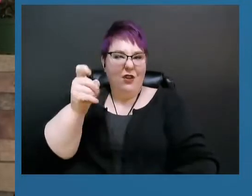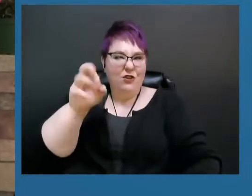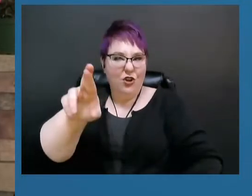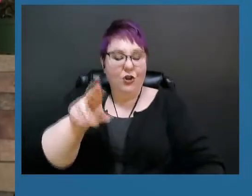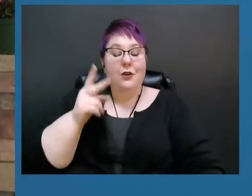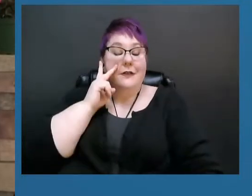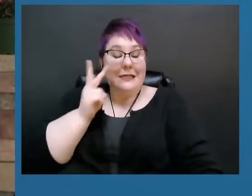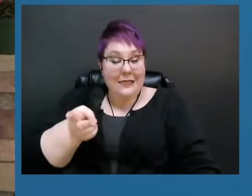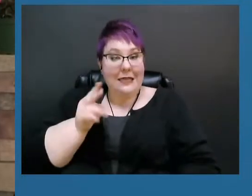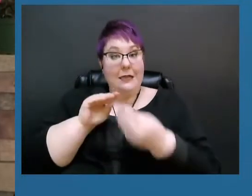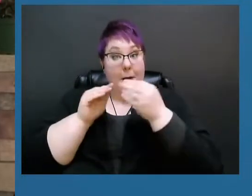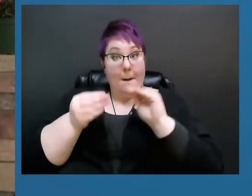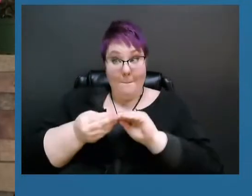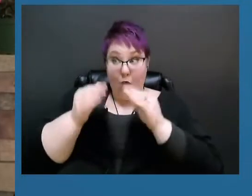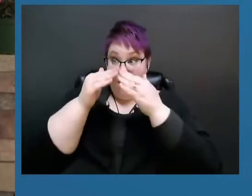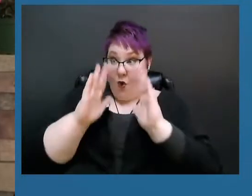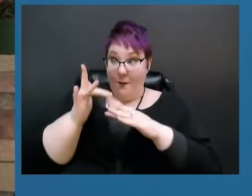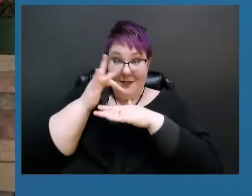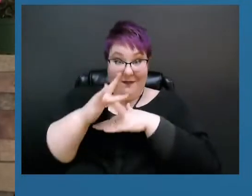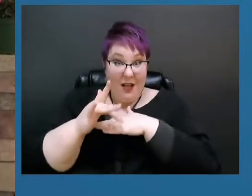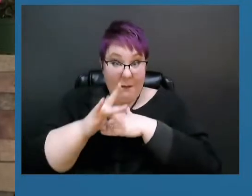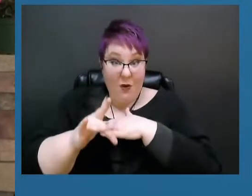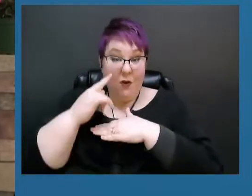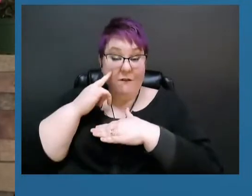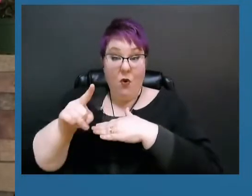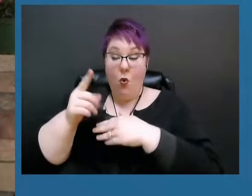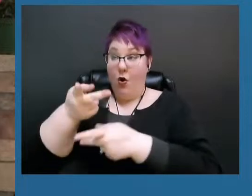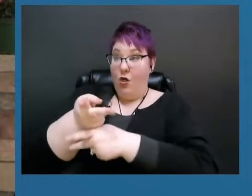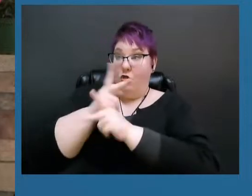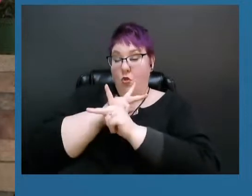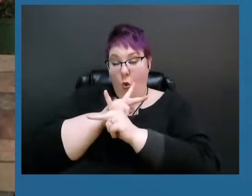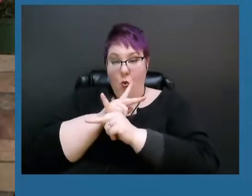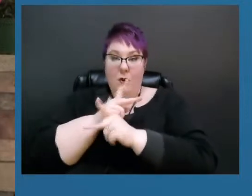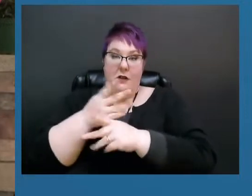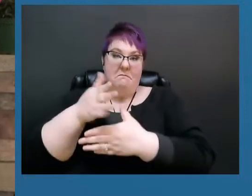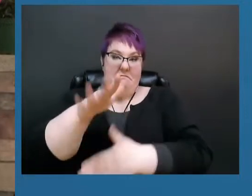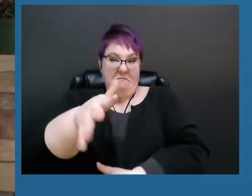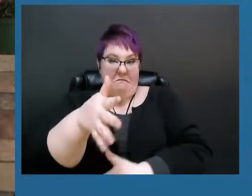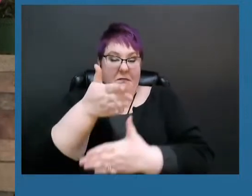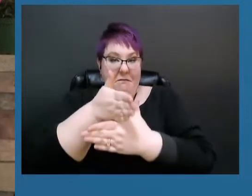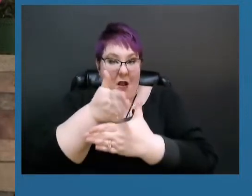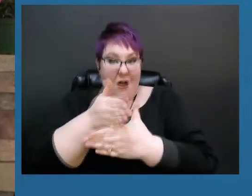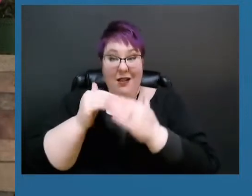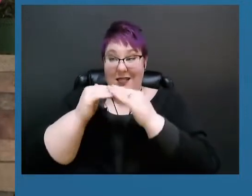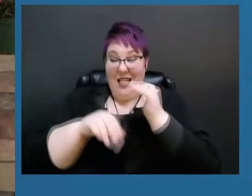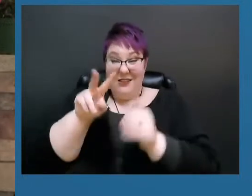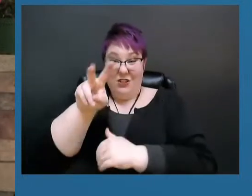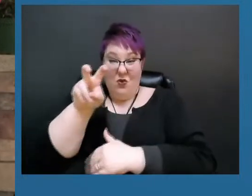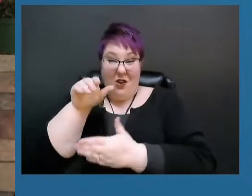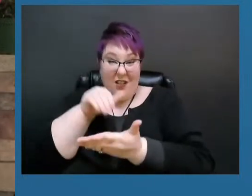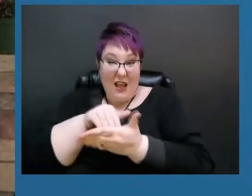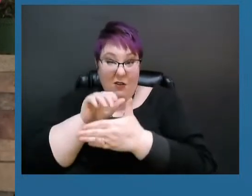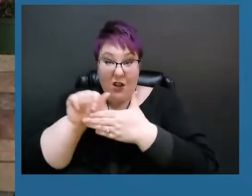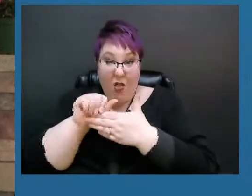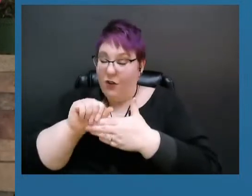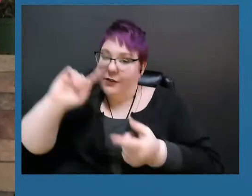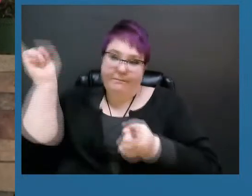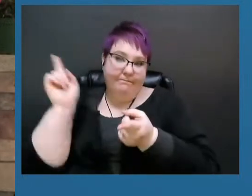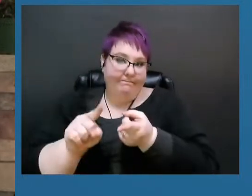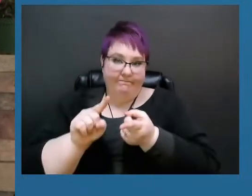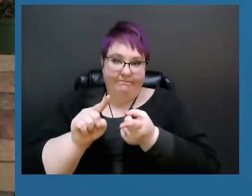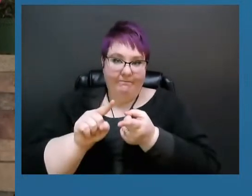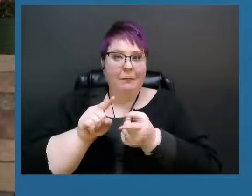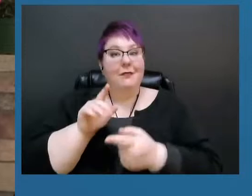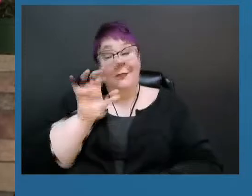of homes available to low and moderate income home buyers, those homes under $200,000. And that's the space that we work